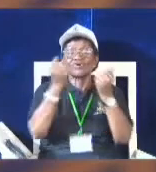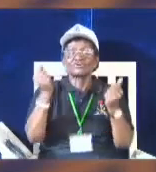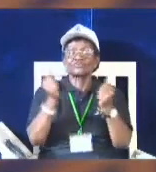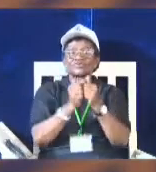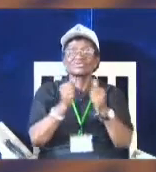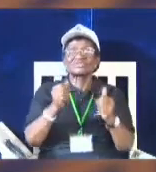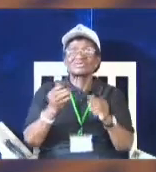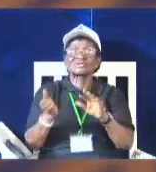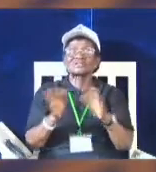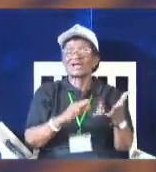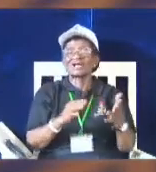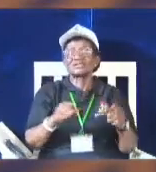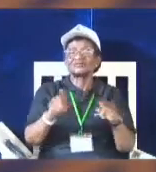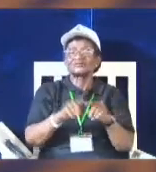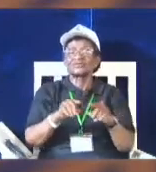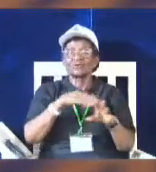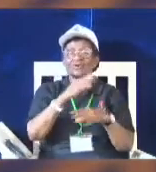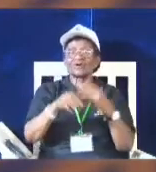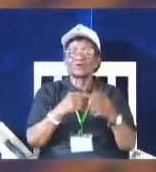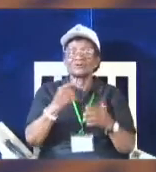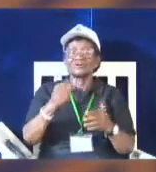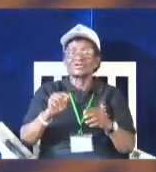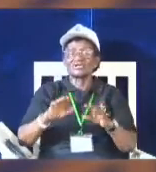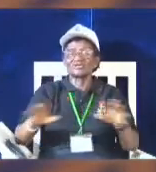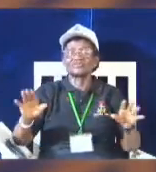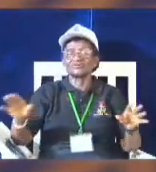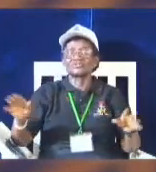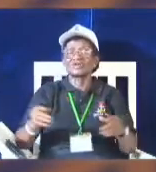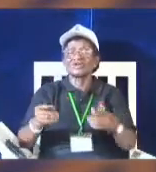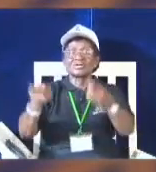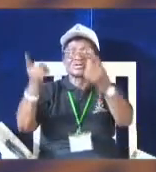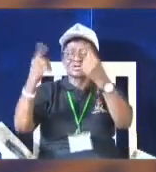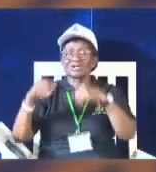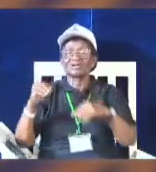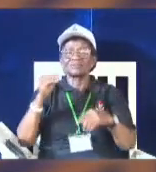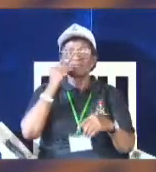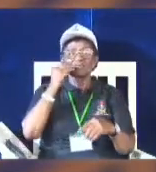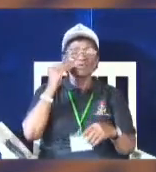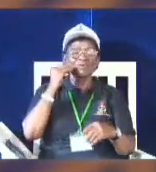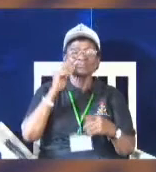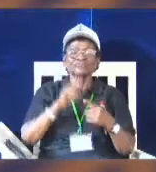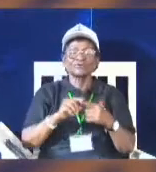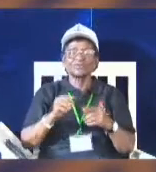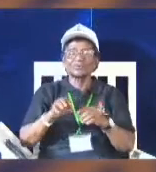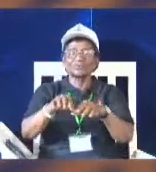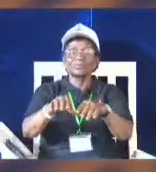So all the children came home to bury their dad.